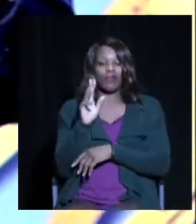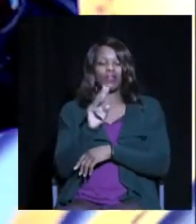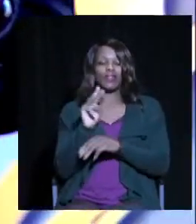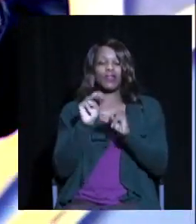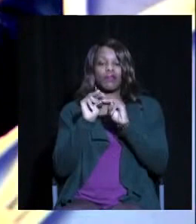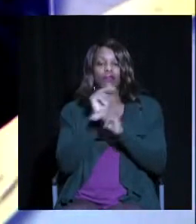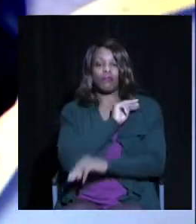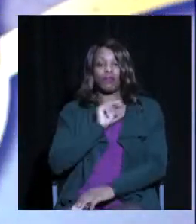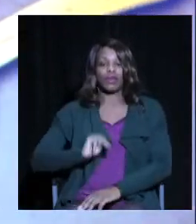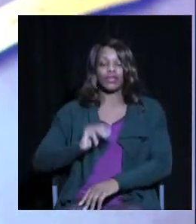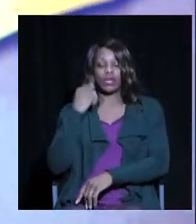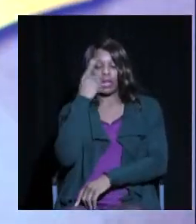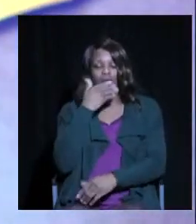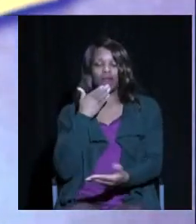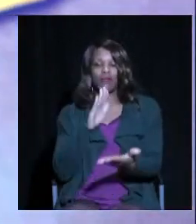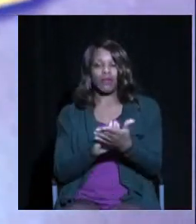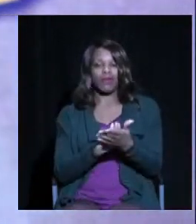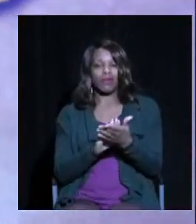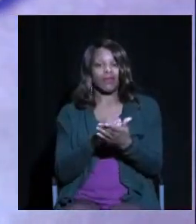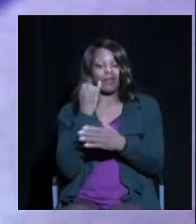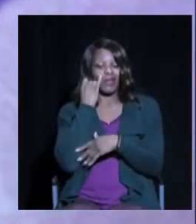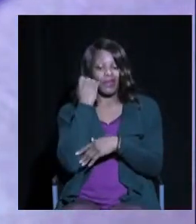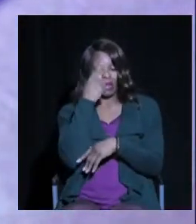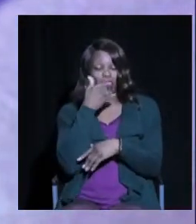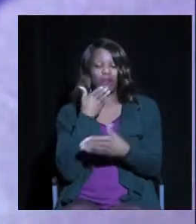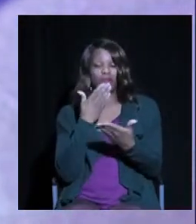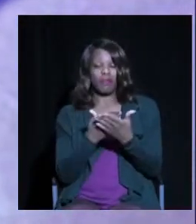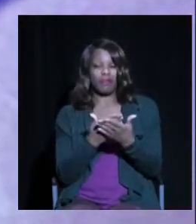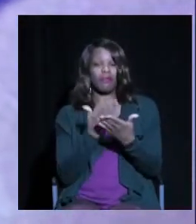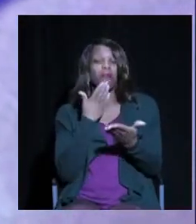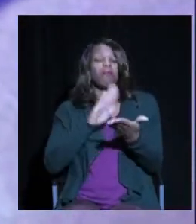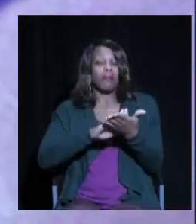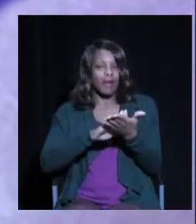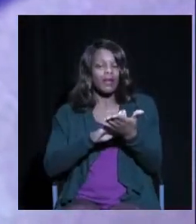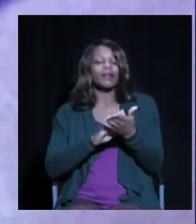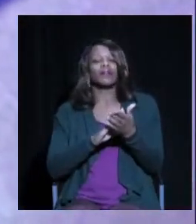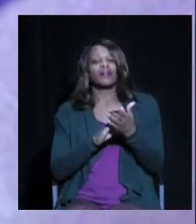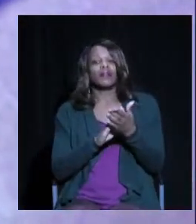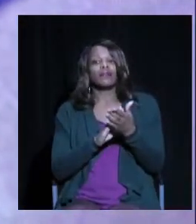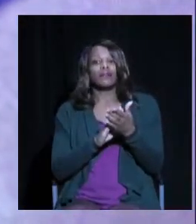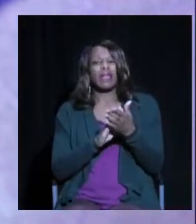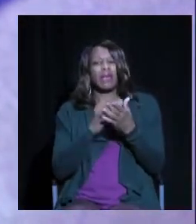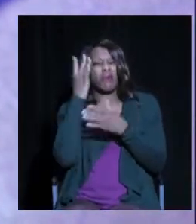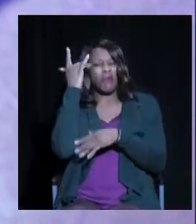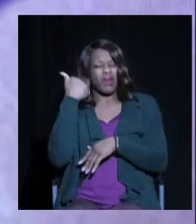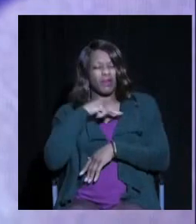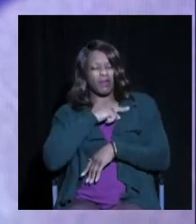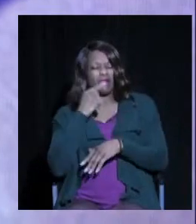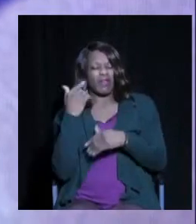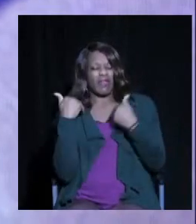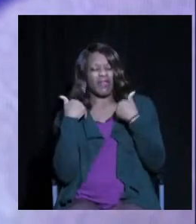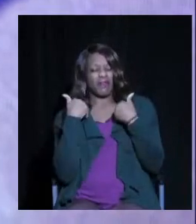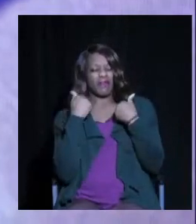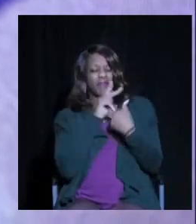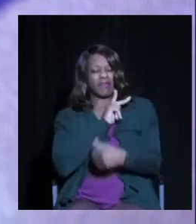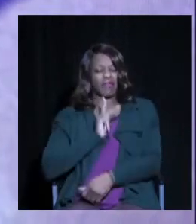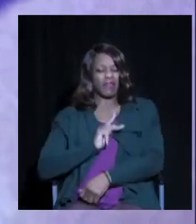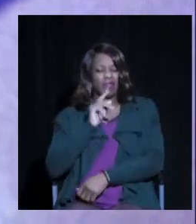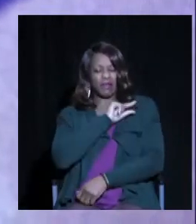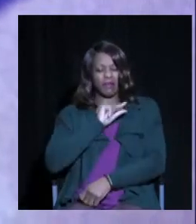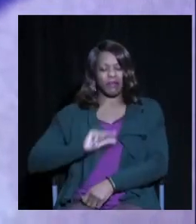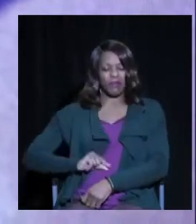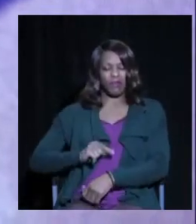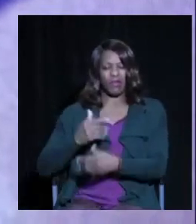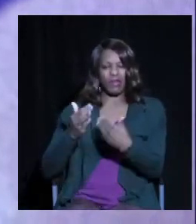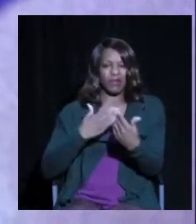look bad. Because if it does, they're afraid that people will be like, why do we have a king and queen in the first